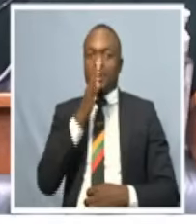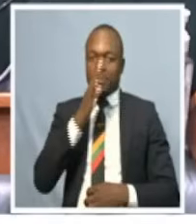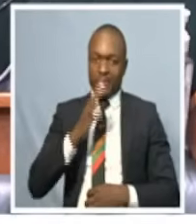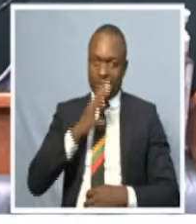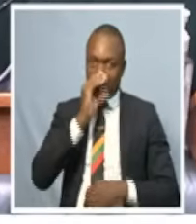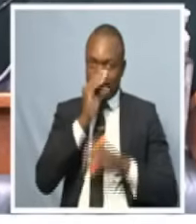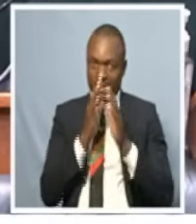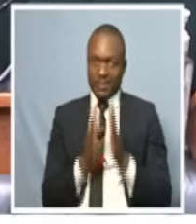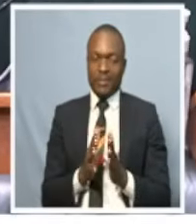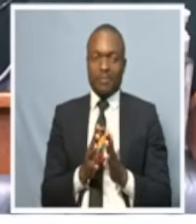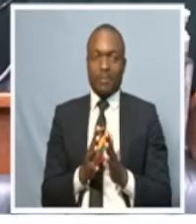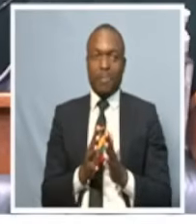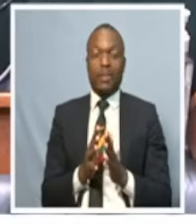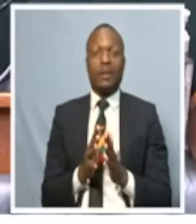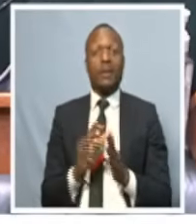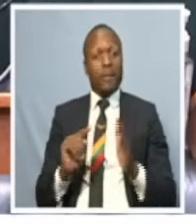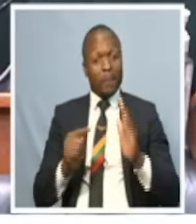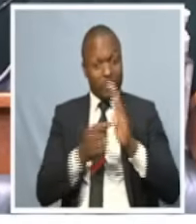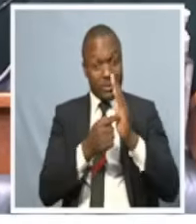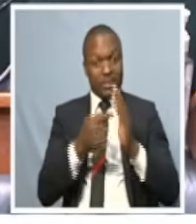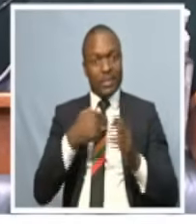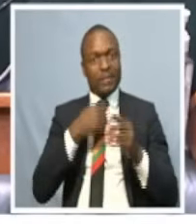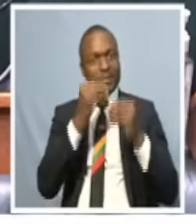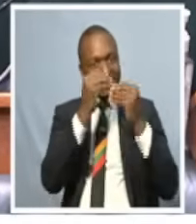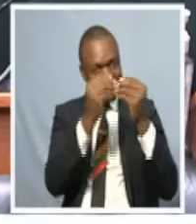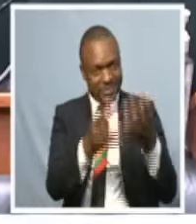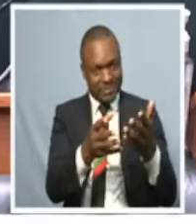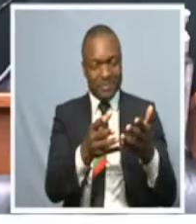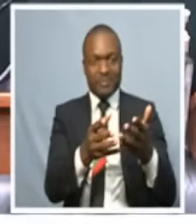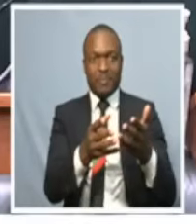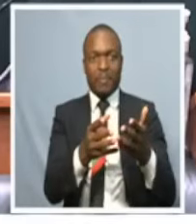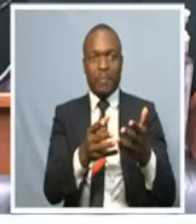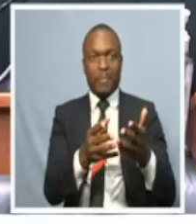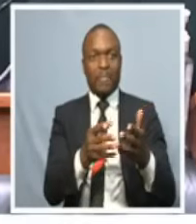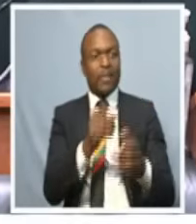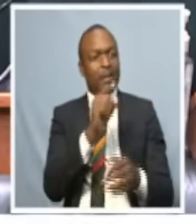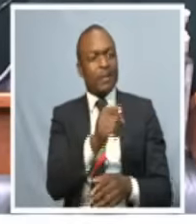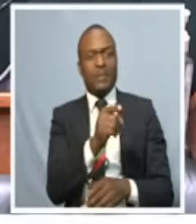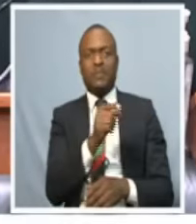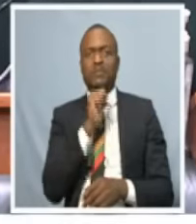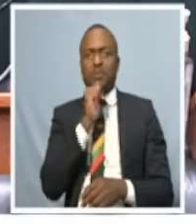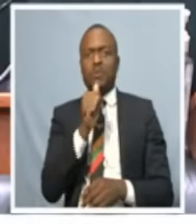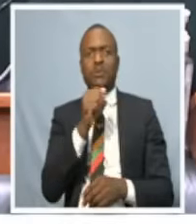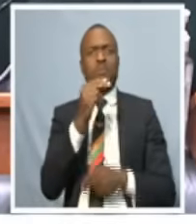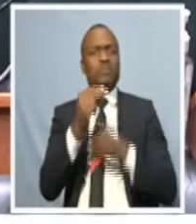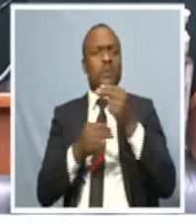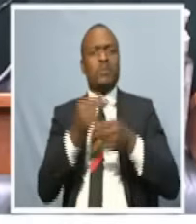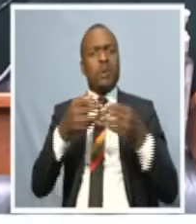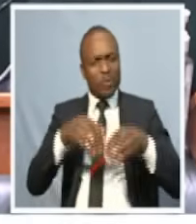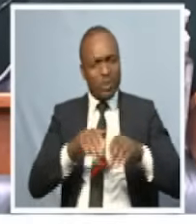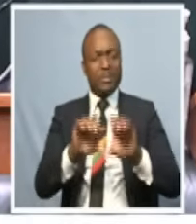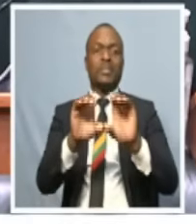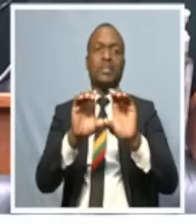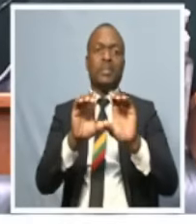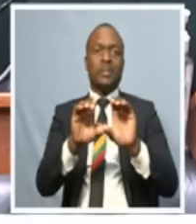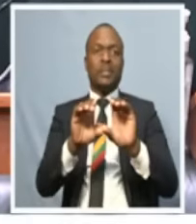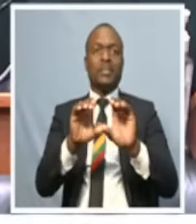Madam Speaker, the point I'm making is that it doesn't make sense to